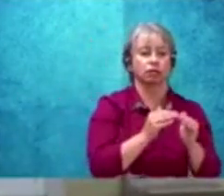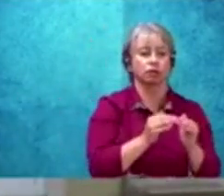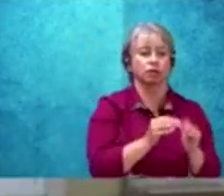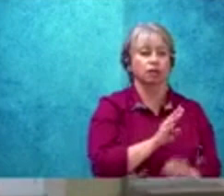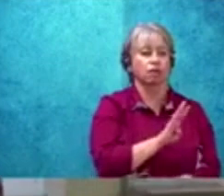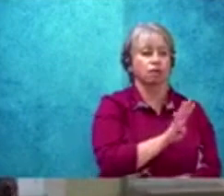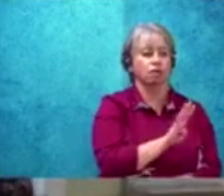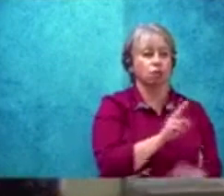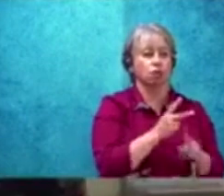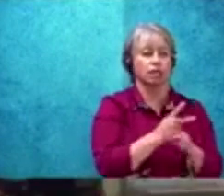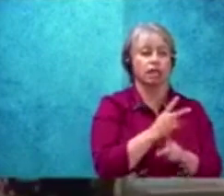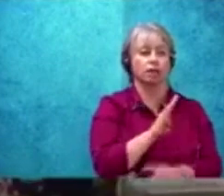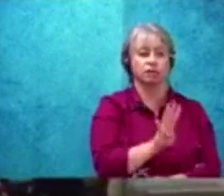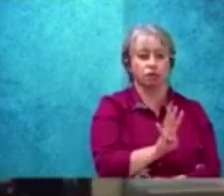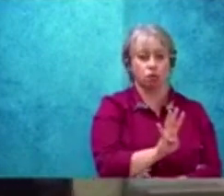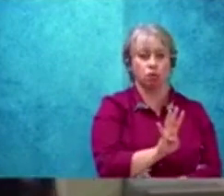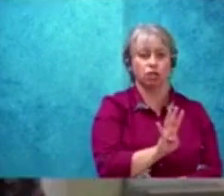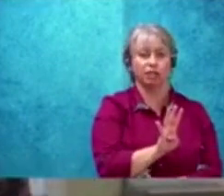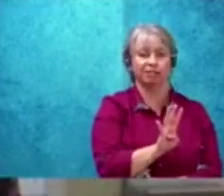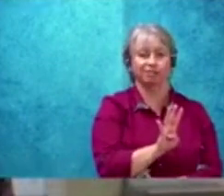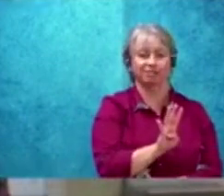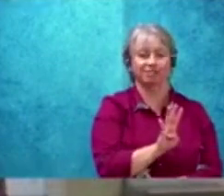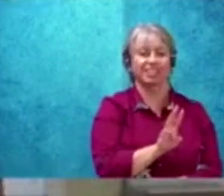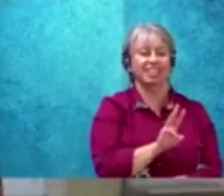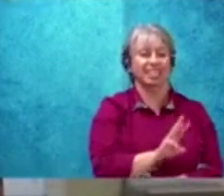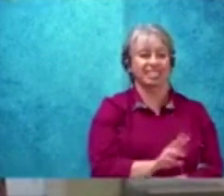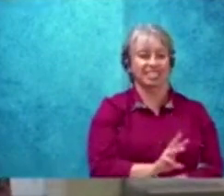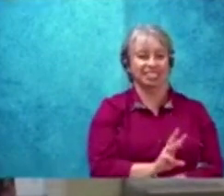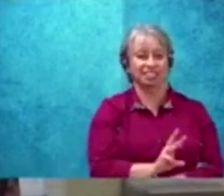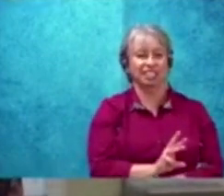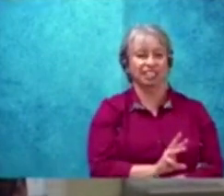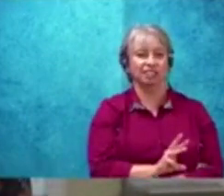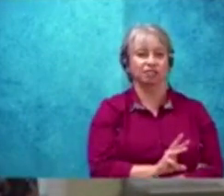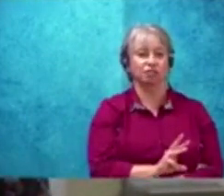this out for you, 4 times 4, that would be 16.